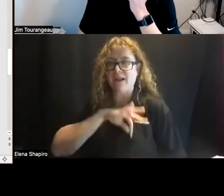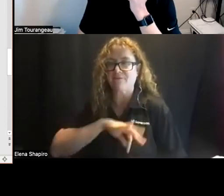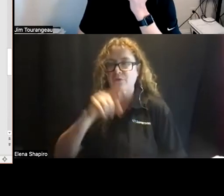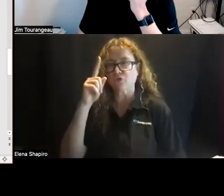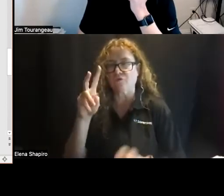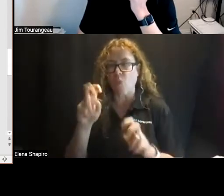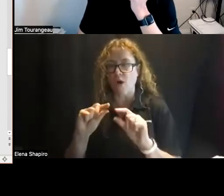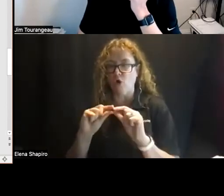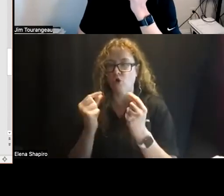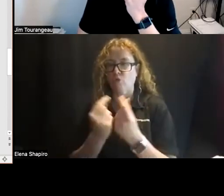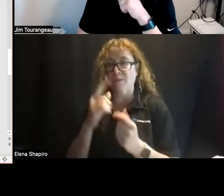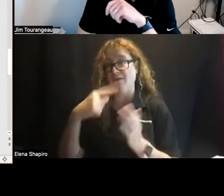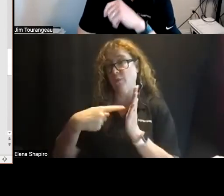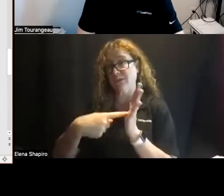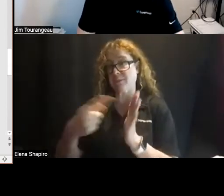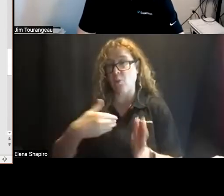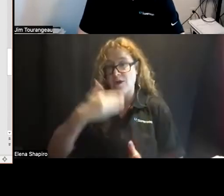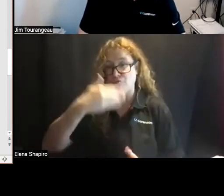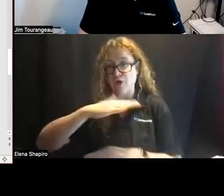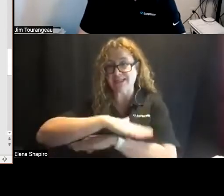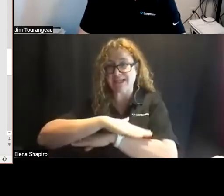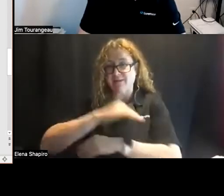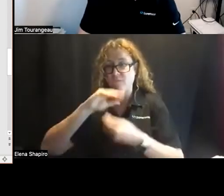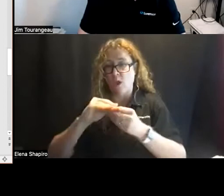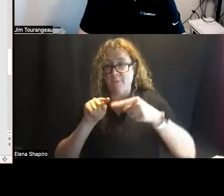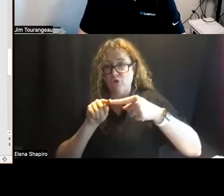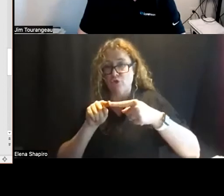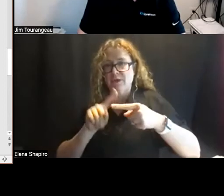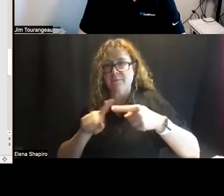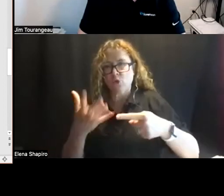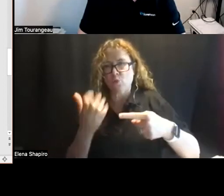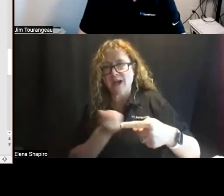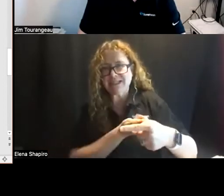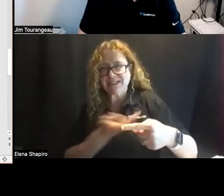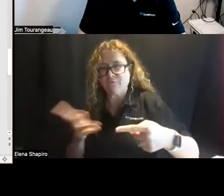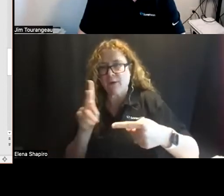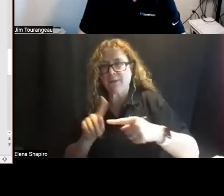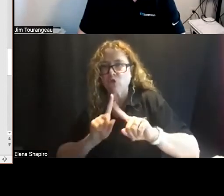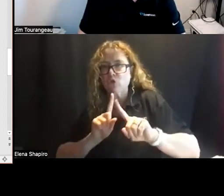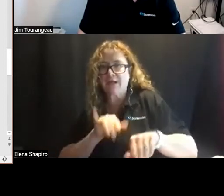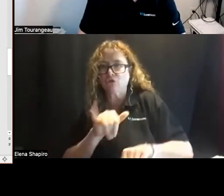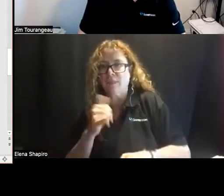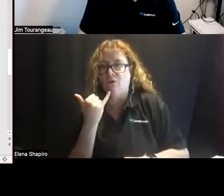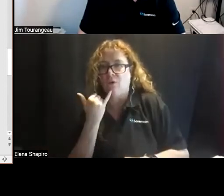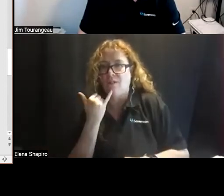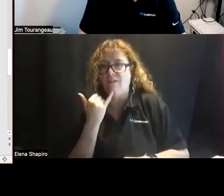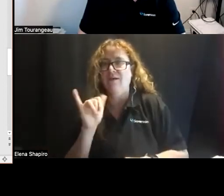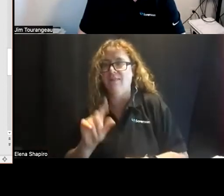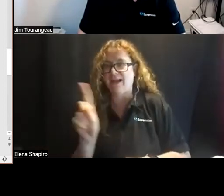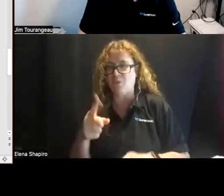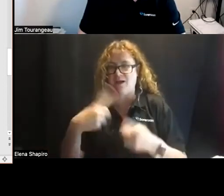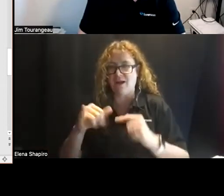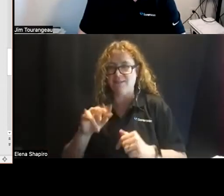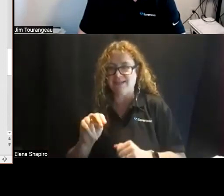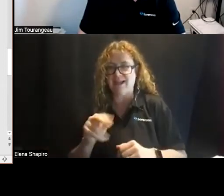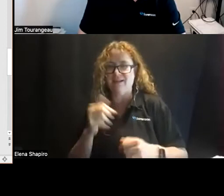I'll just add on for the call transfer. The other benefit of that is, let's say you have someone who works in a front desk position, but you actually have several